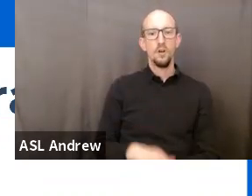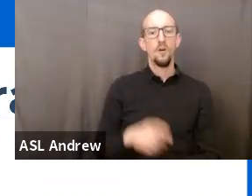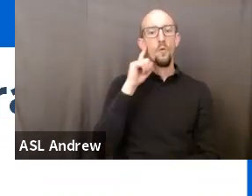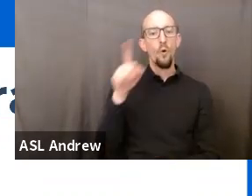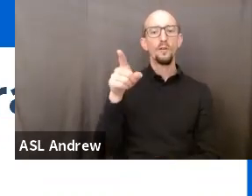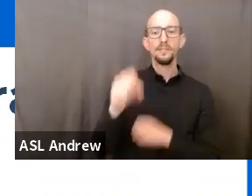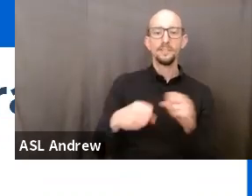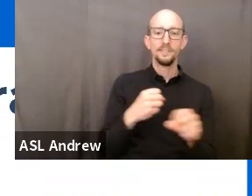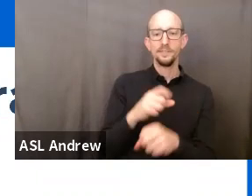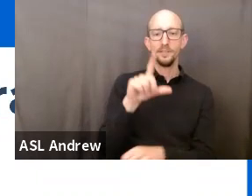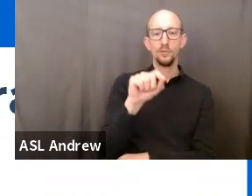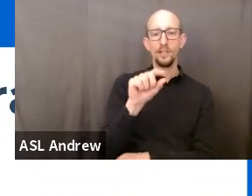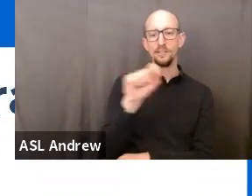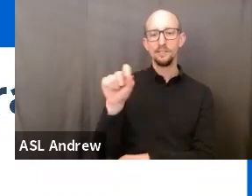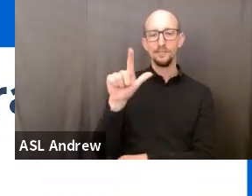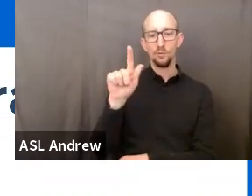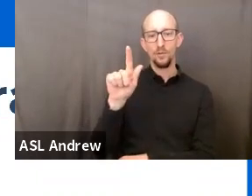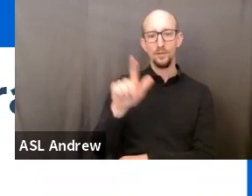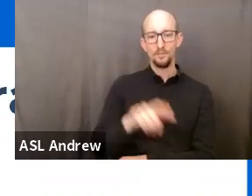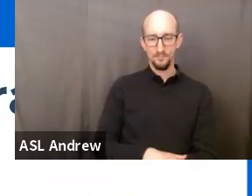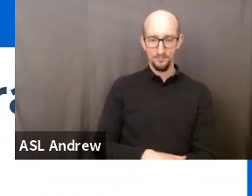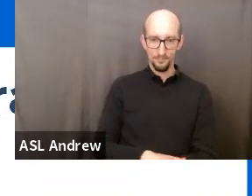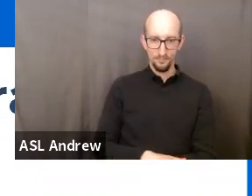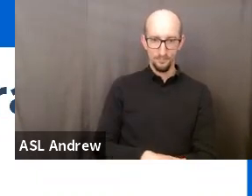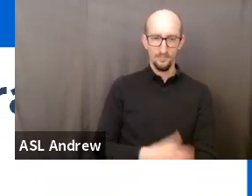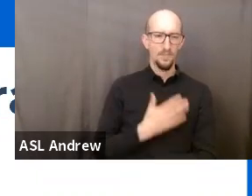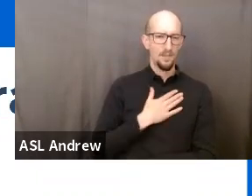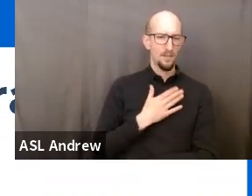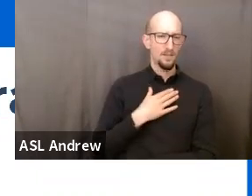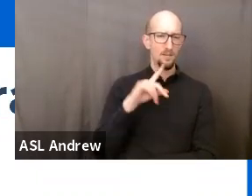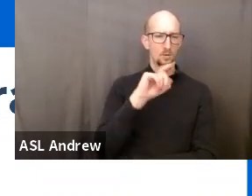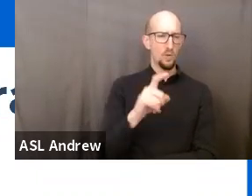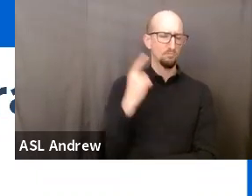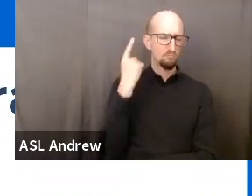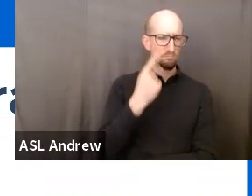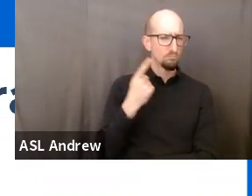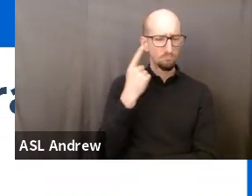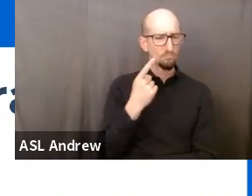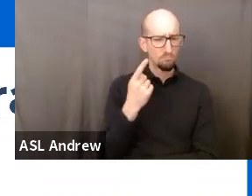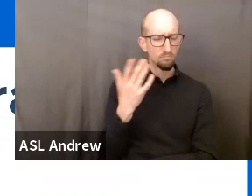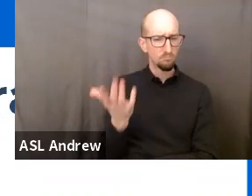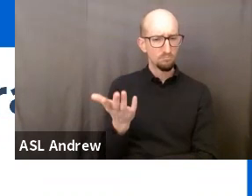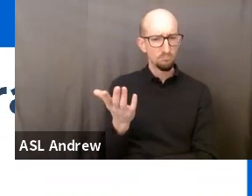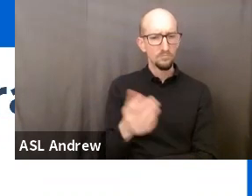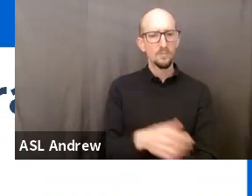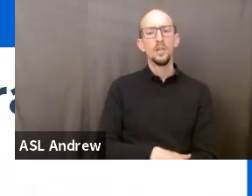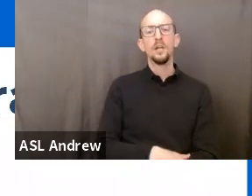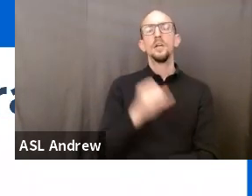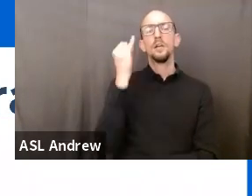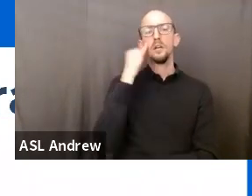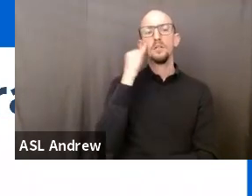year, right? The question that I had was, if we focus